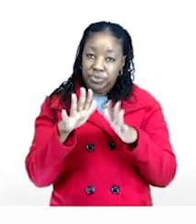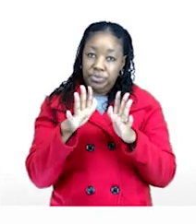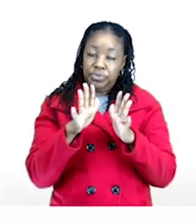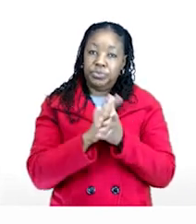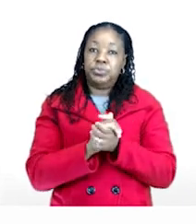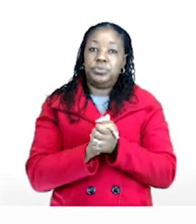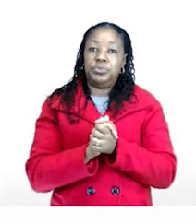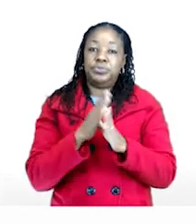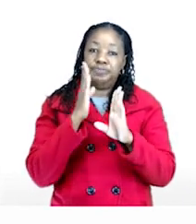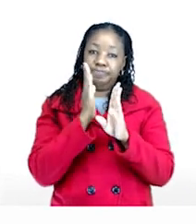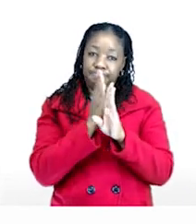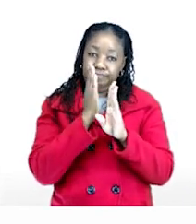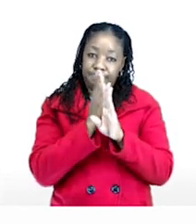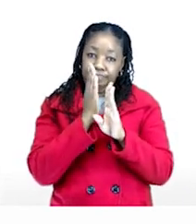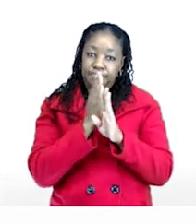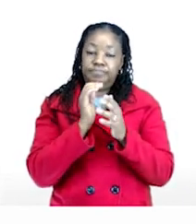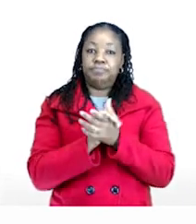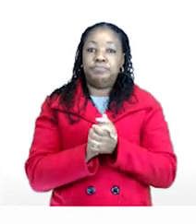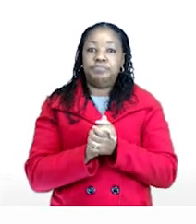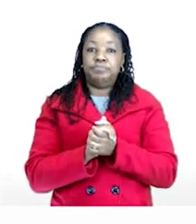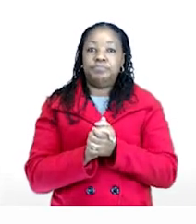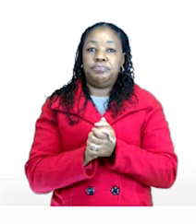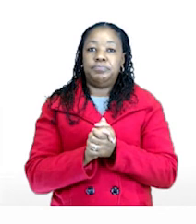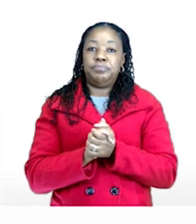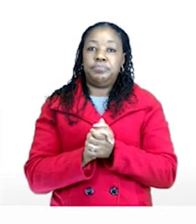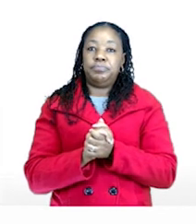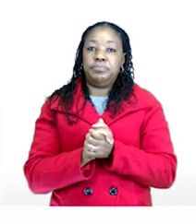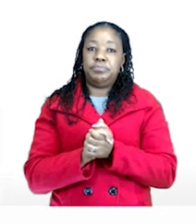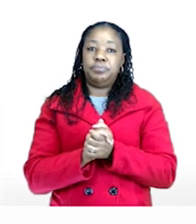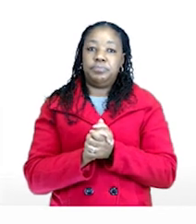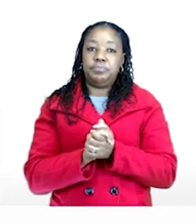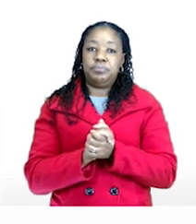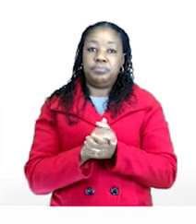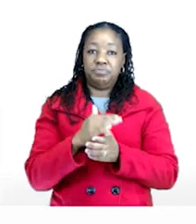last part of page 22. We have 2